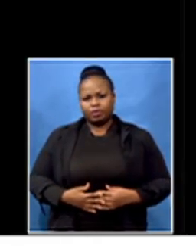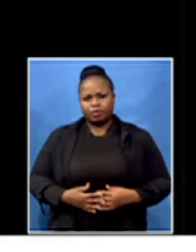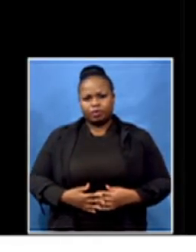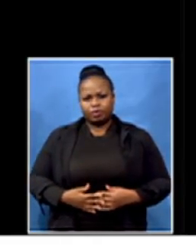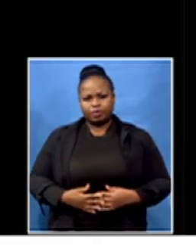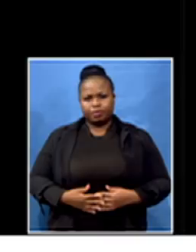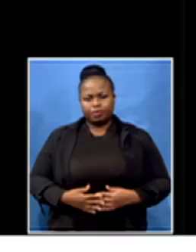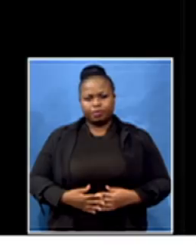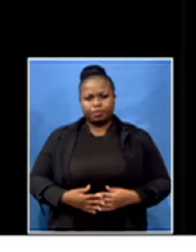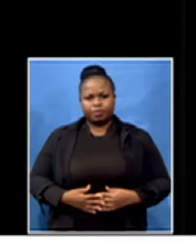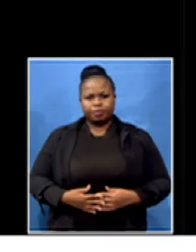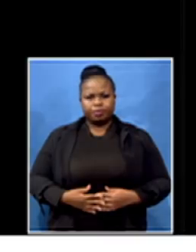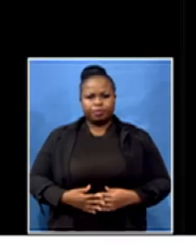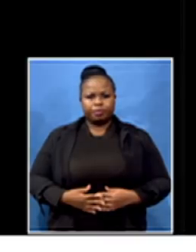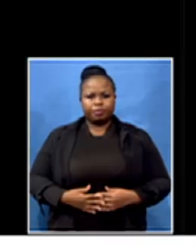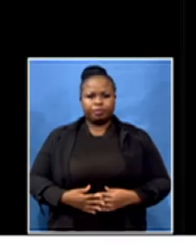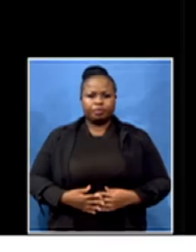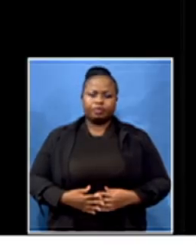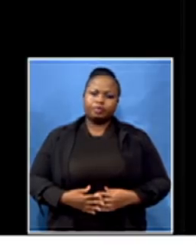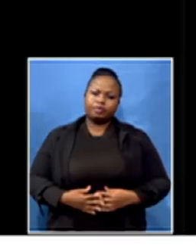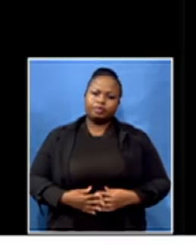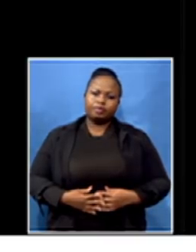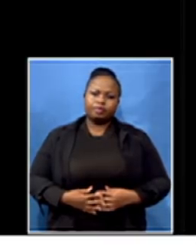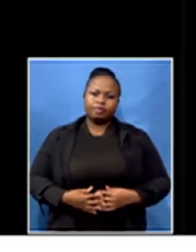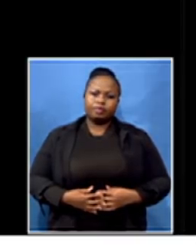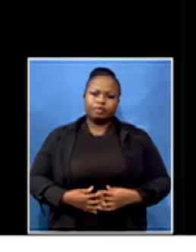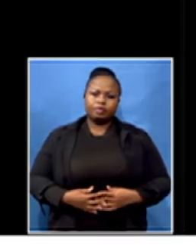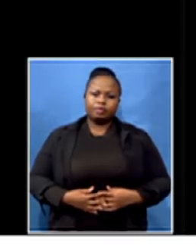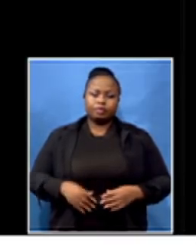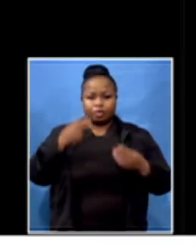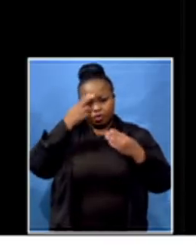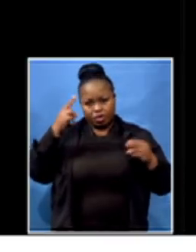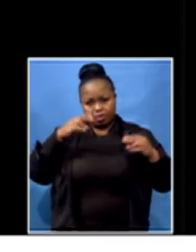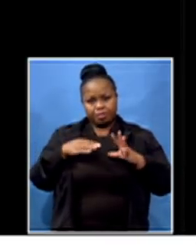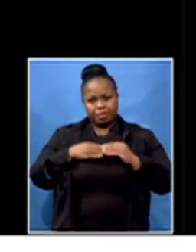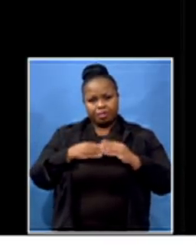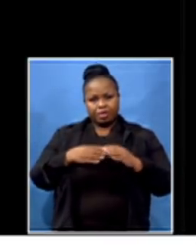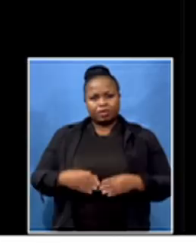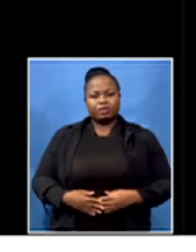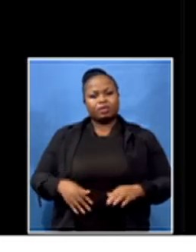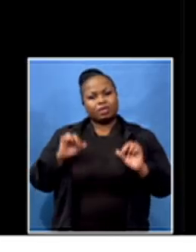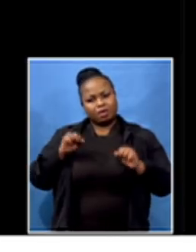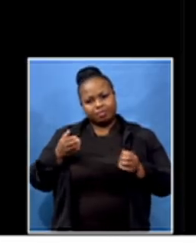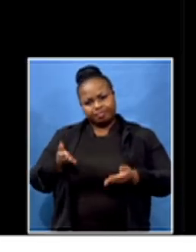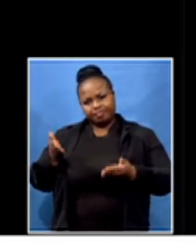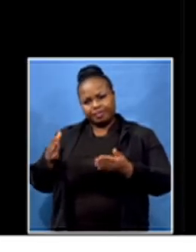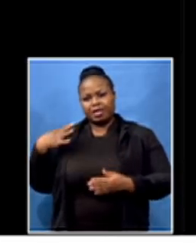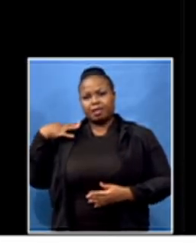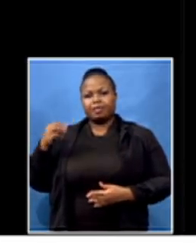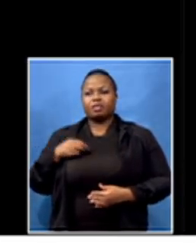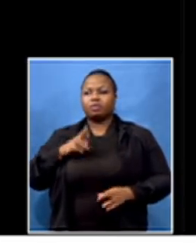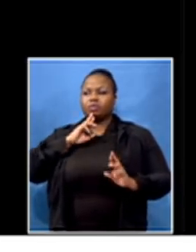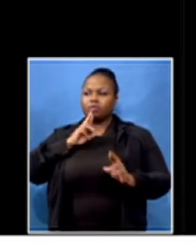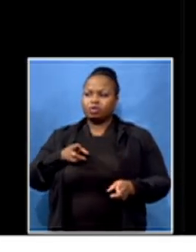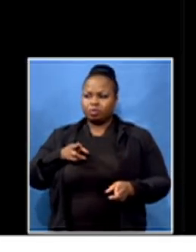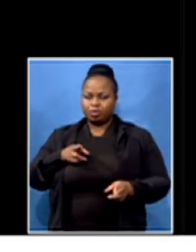Thank you. What do we do then? Honorable members, let's allow the Honorable Minister to respond